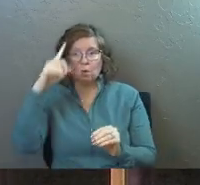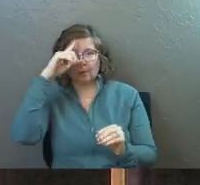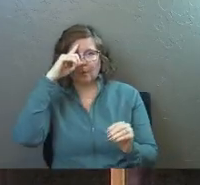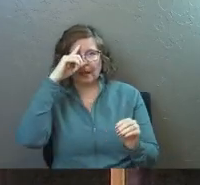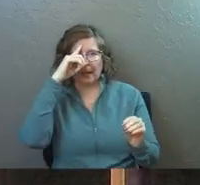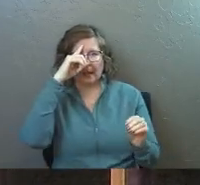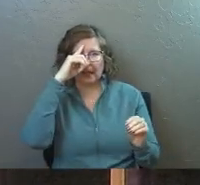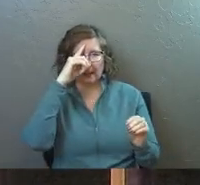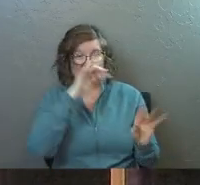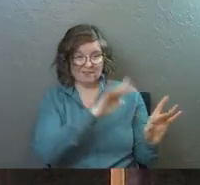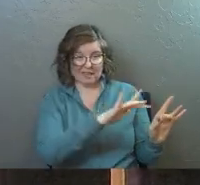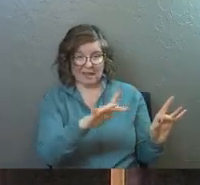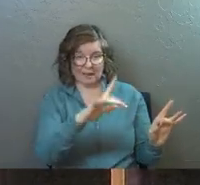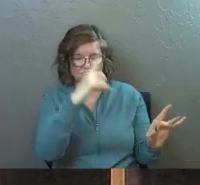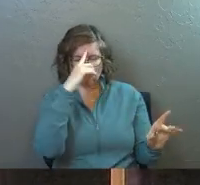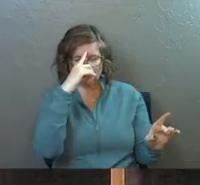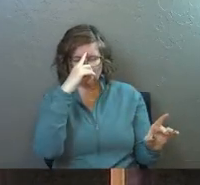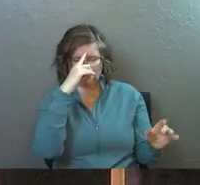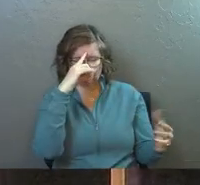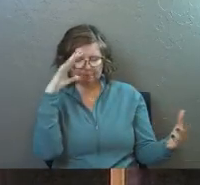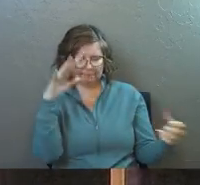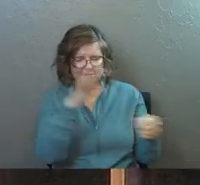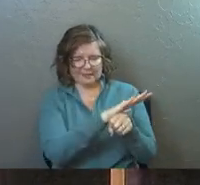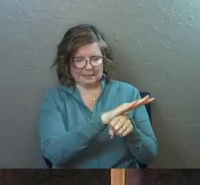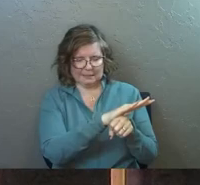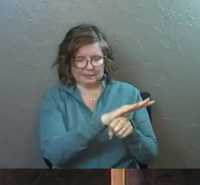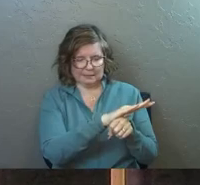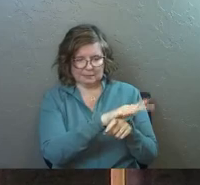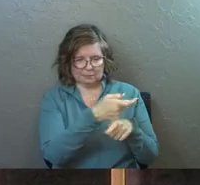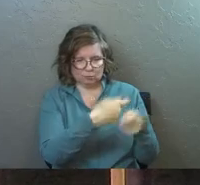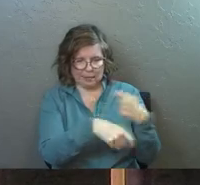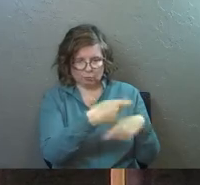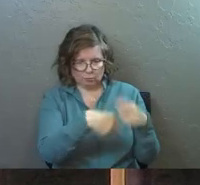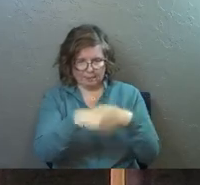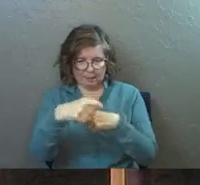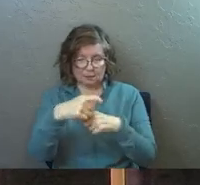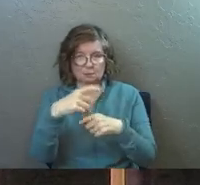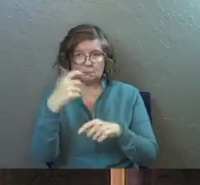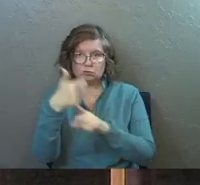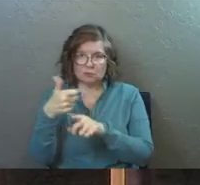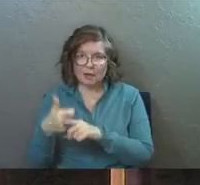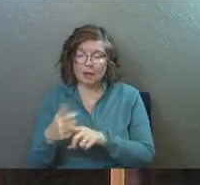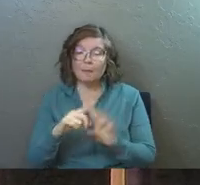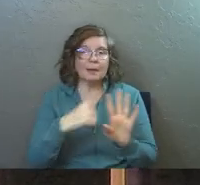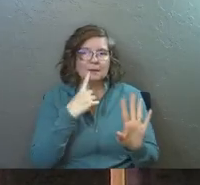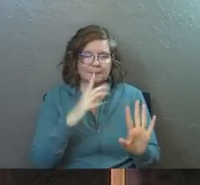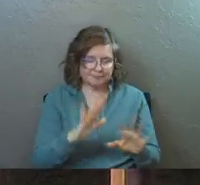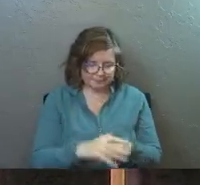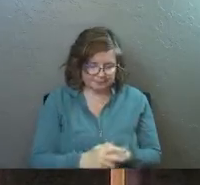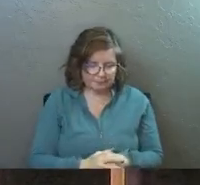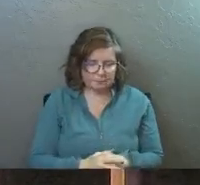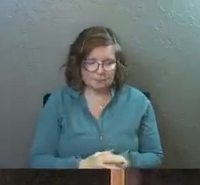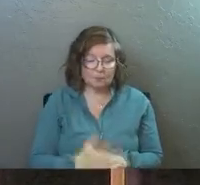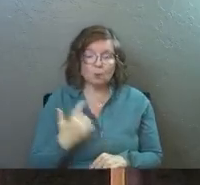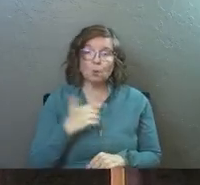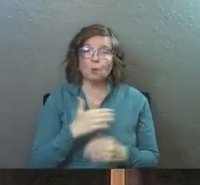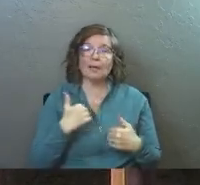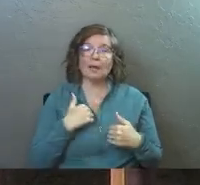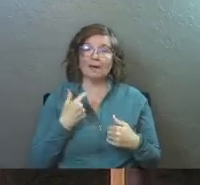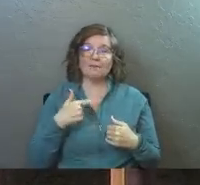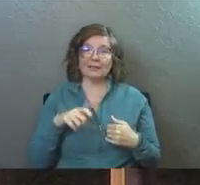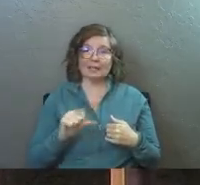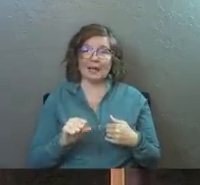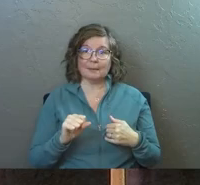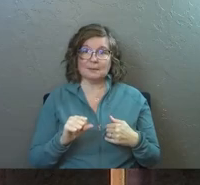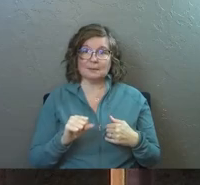brain is kind of filling in the gaps better than even Maya would. Anyway, all that to say, we've got gaps